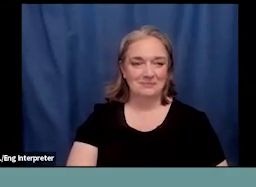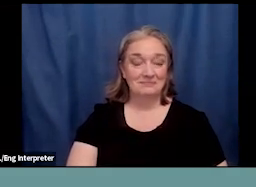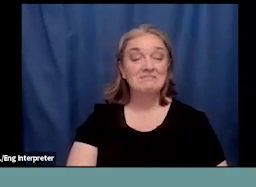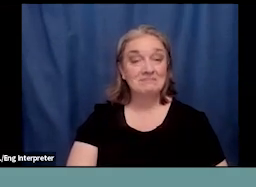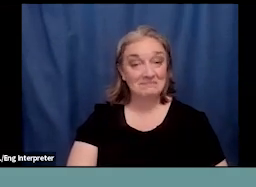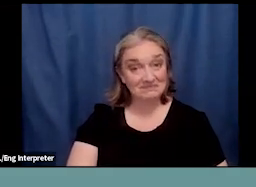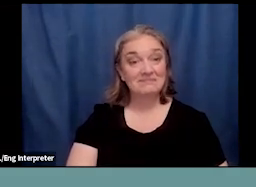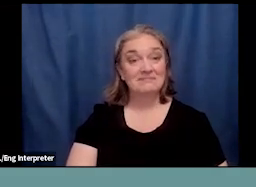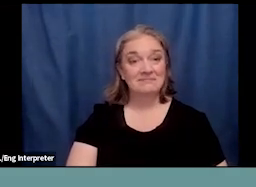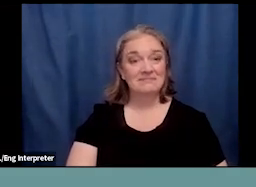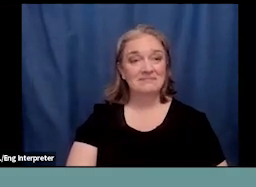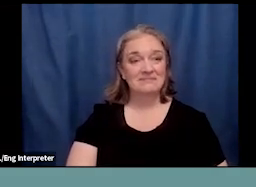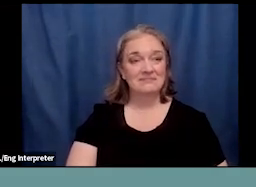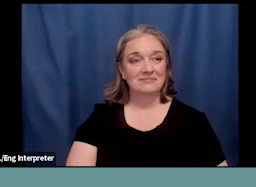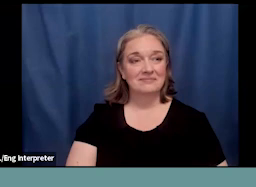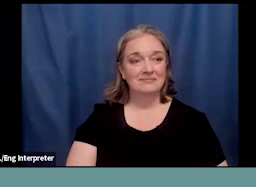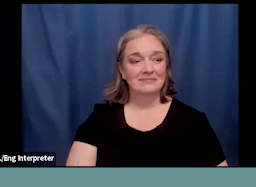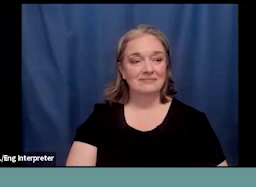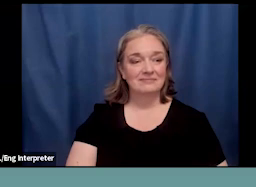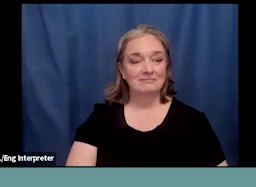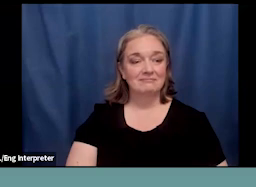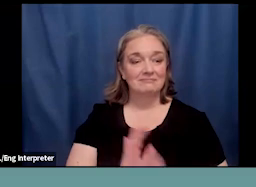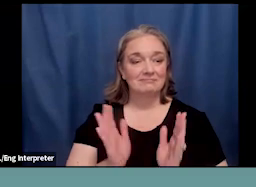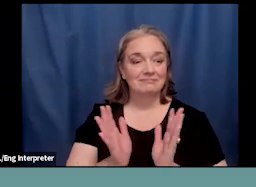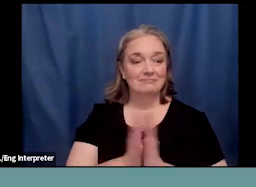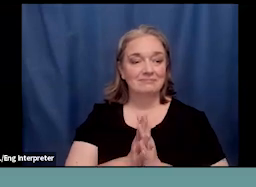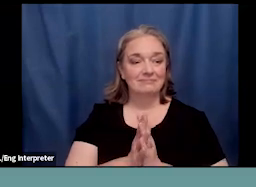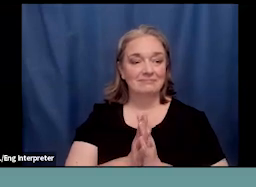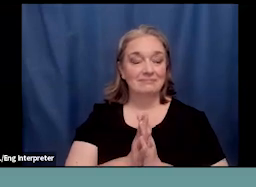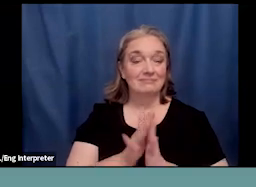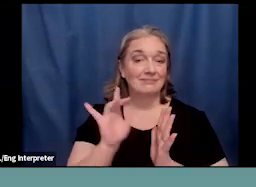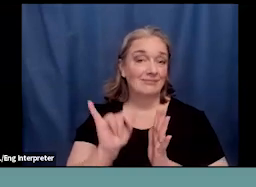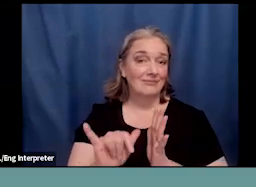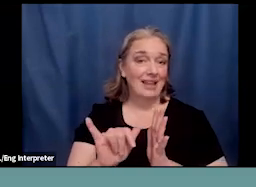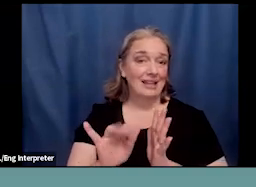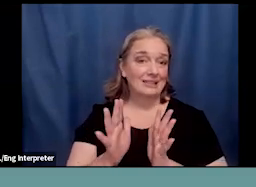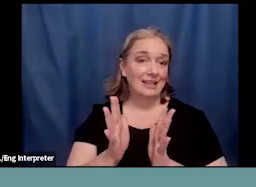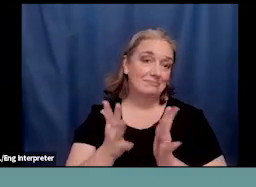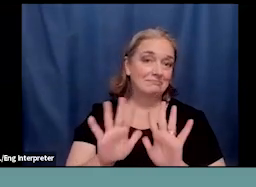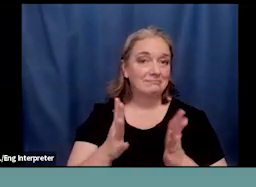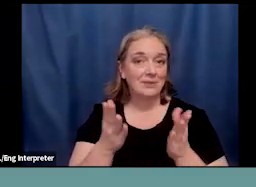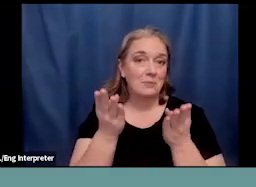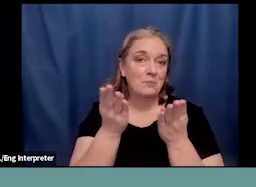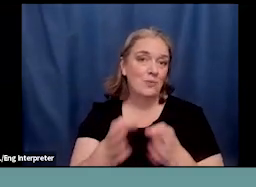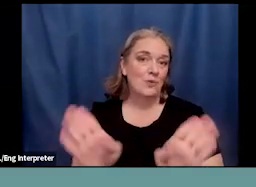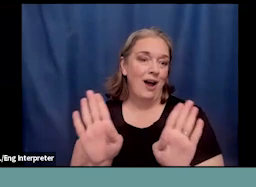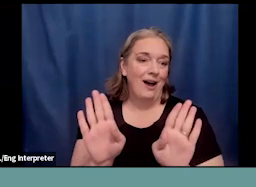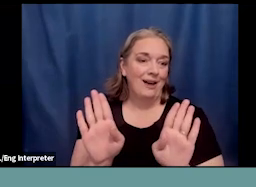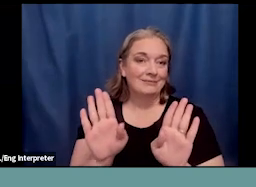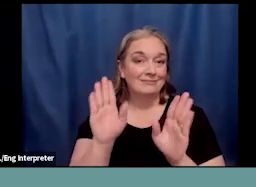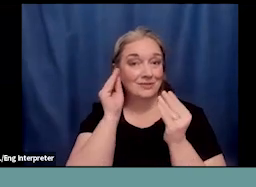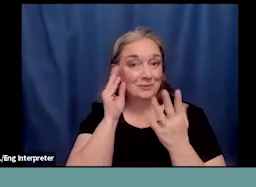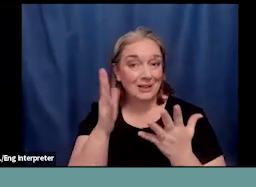Okay, that is the kind of the broad sweep of the information. If there are